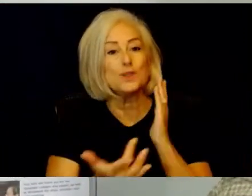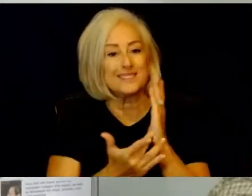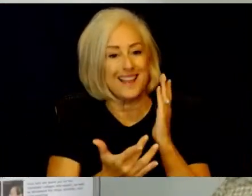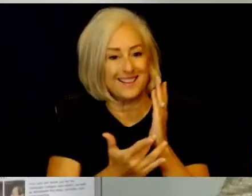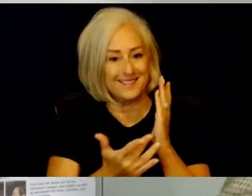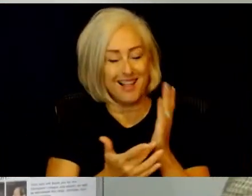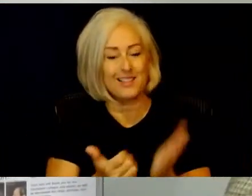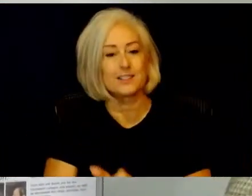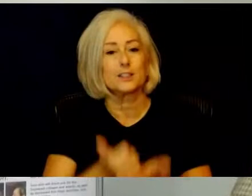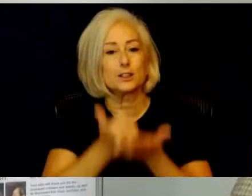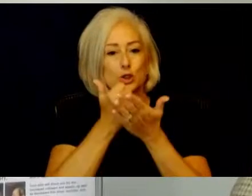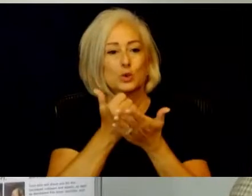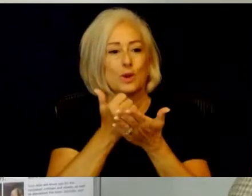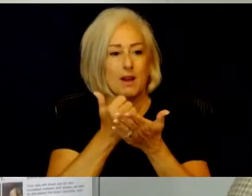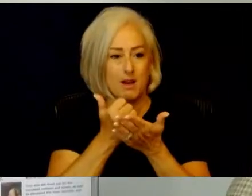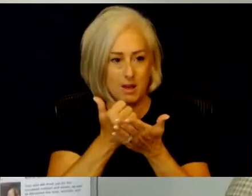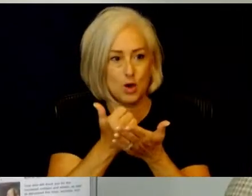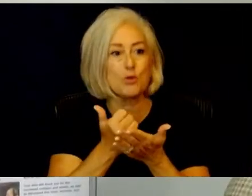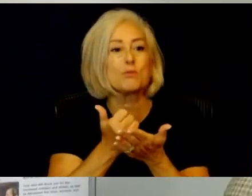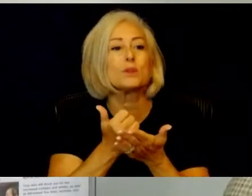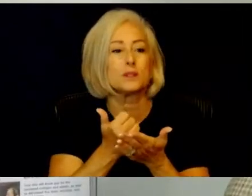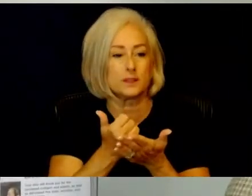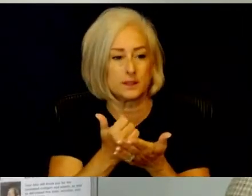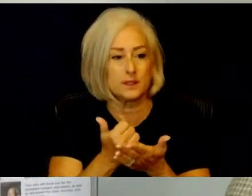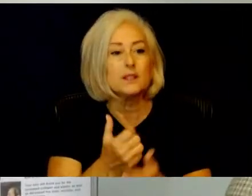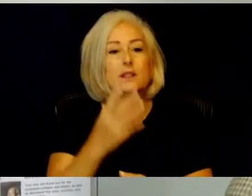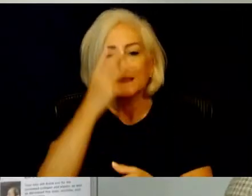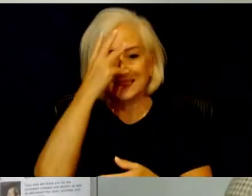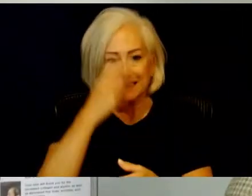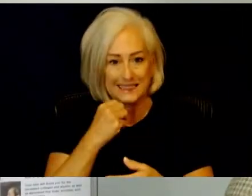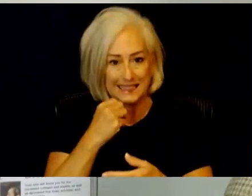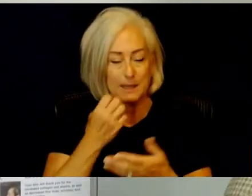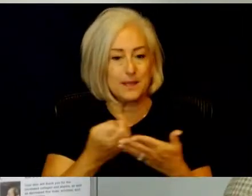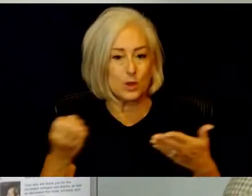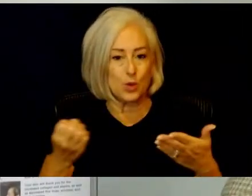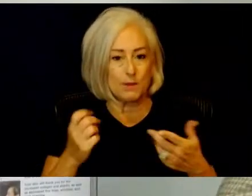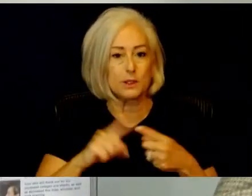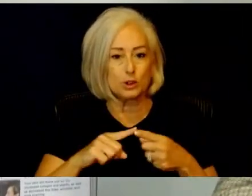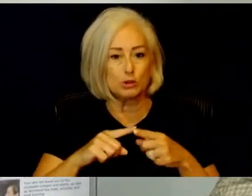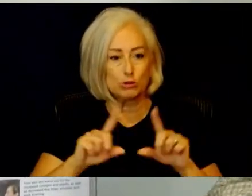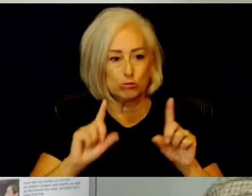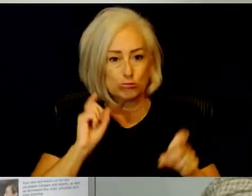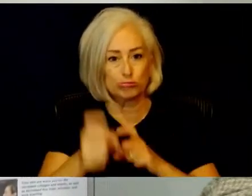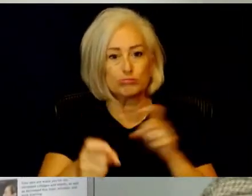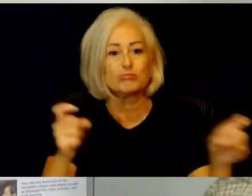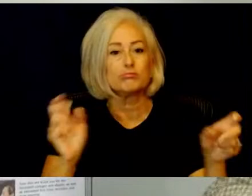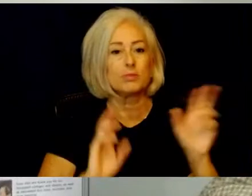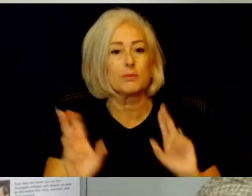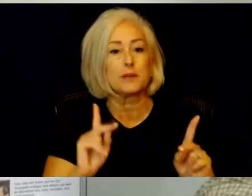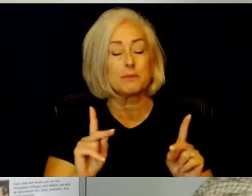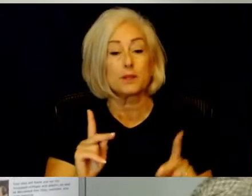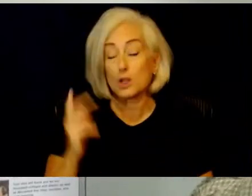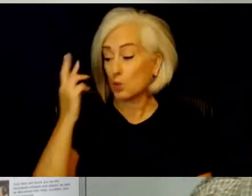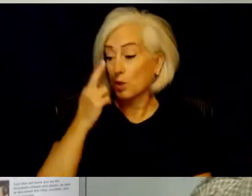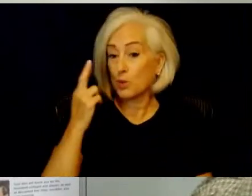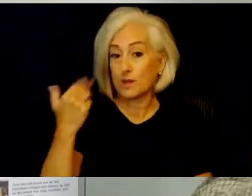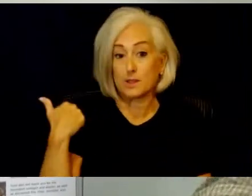access of sleep care to the patient population. Because one thing we all realize is we do have good treatments of